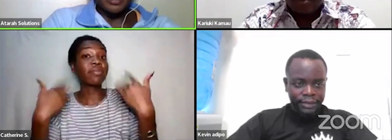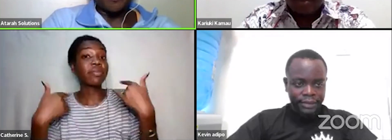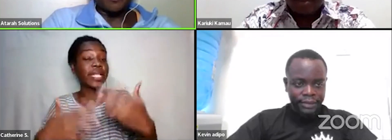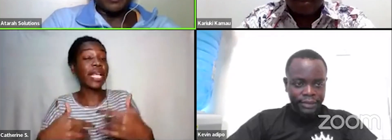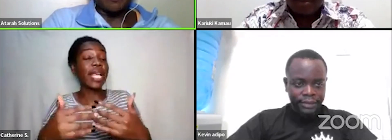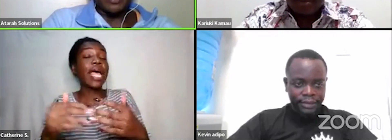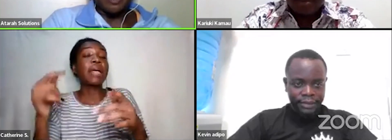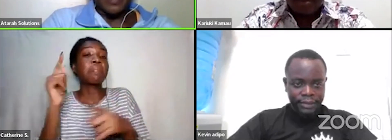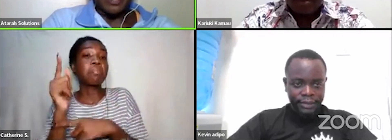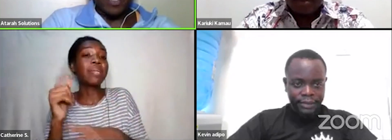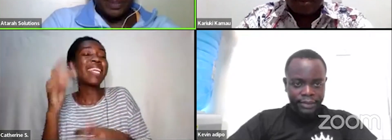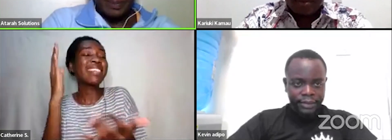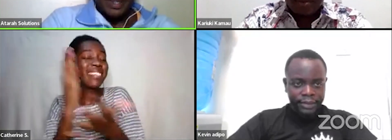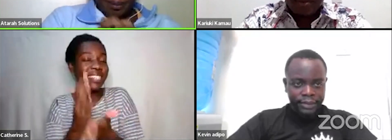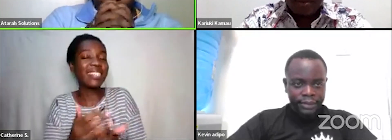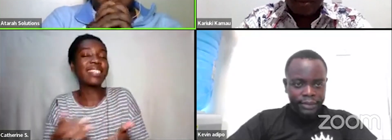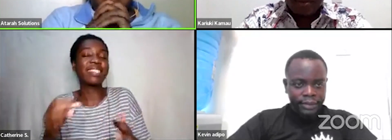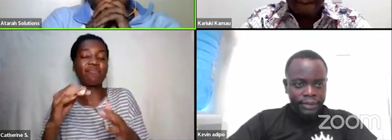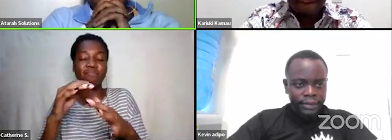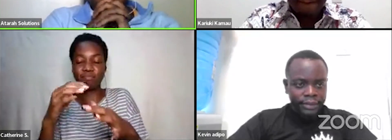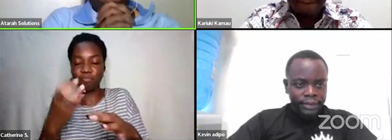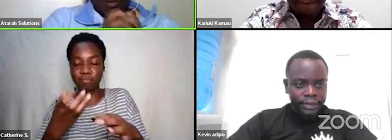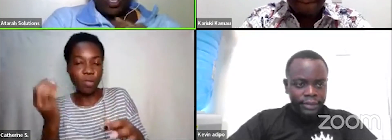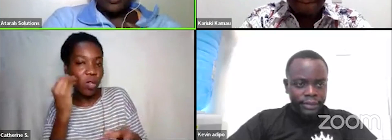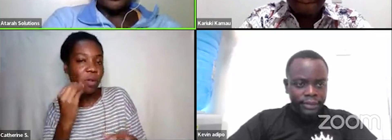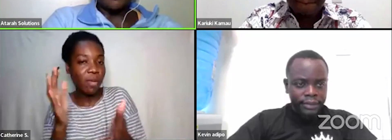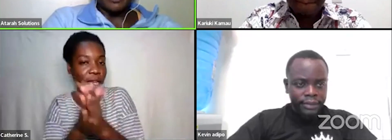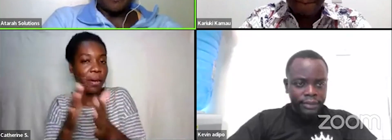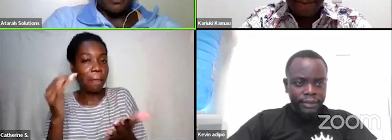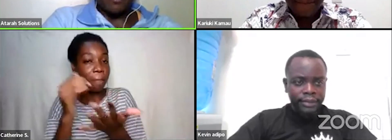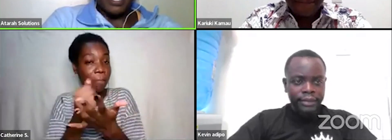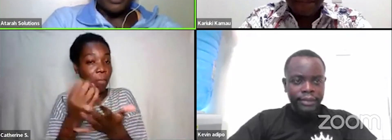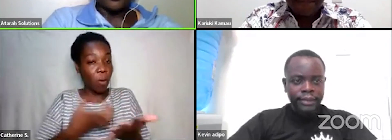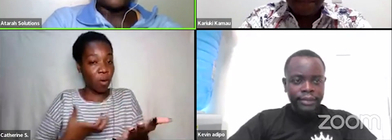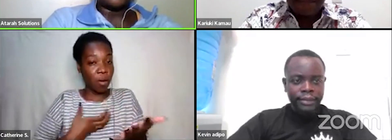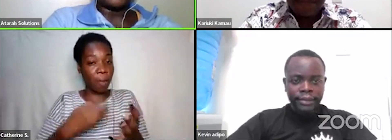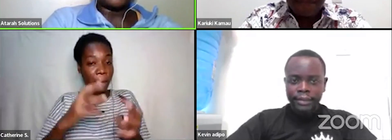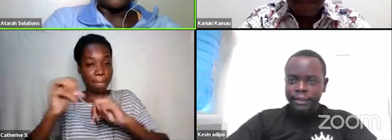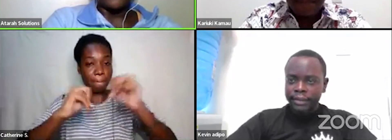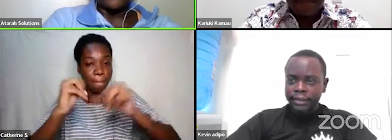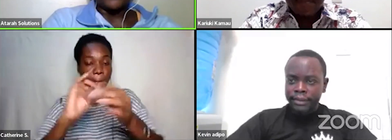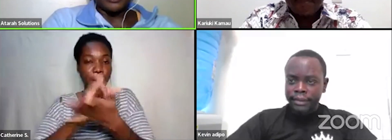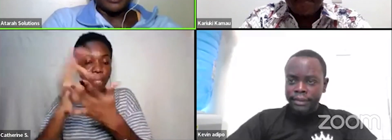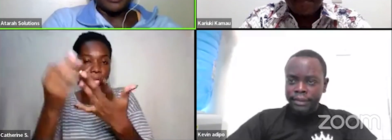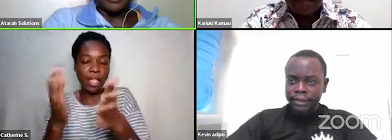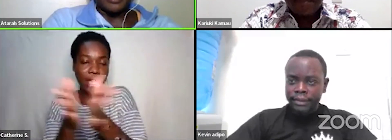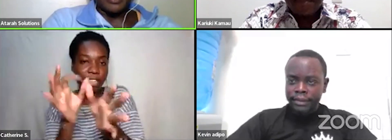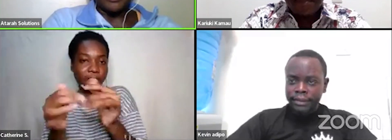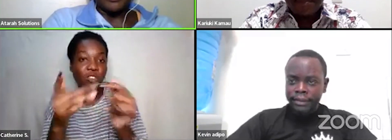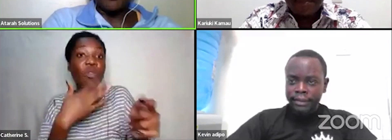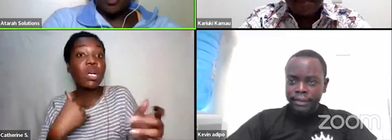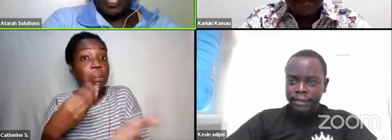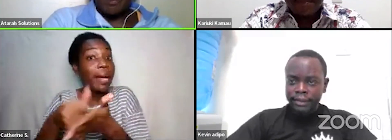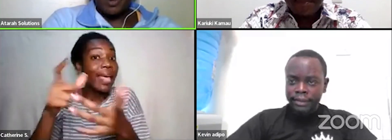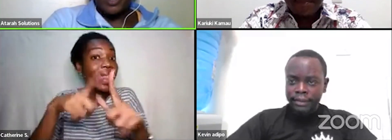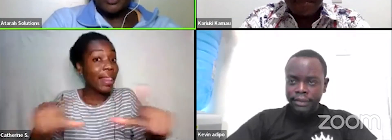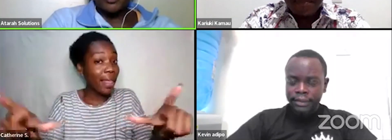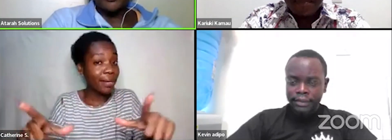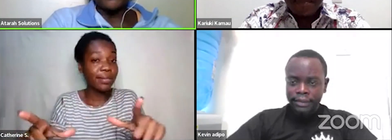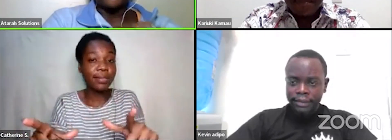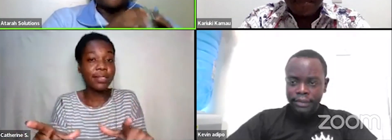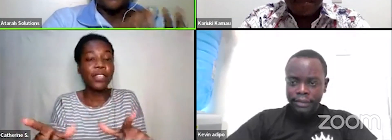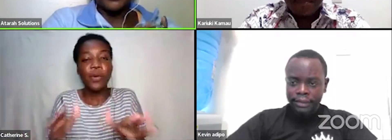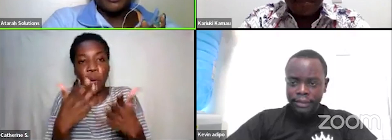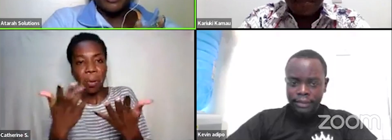real estate and property management firm. If you're looking to buy a piece of land, or you're looking to, if you own a